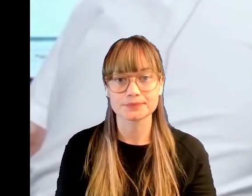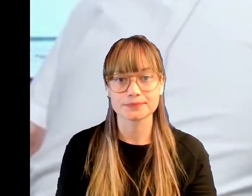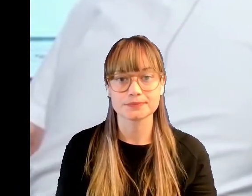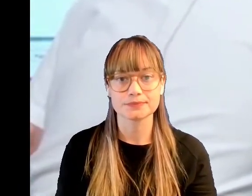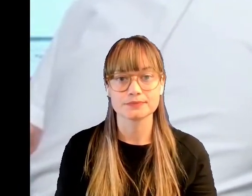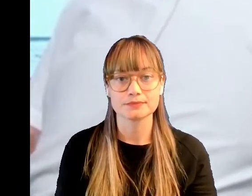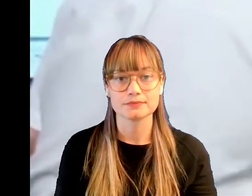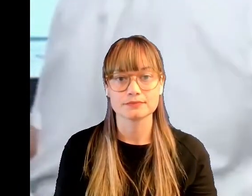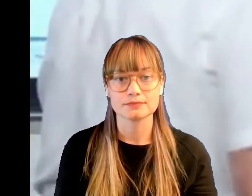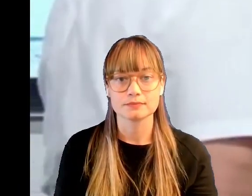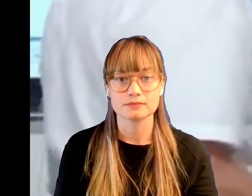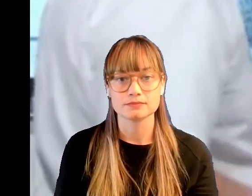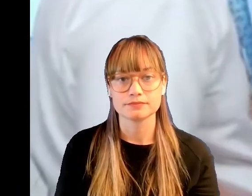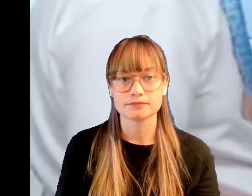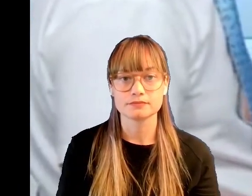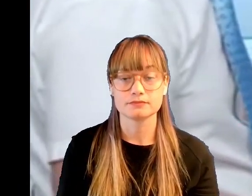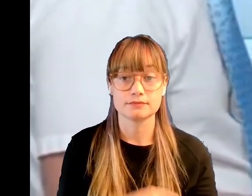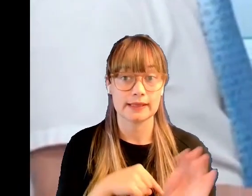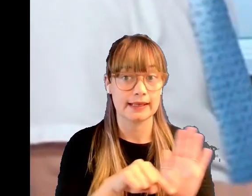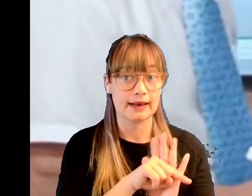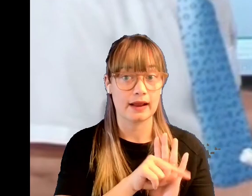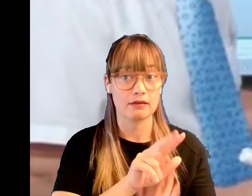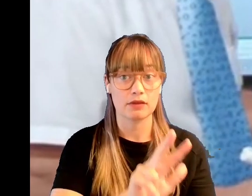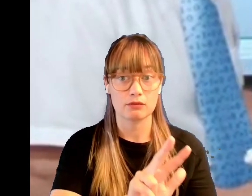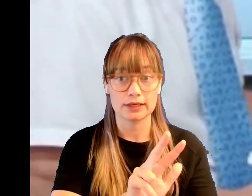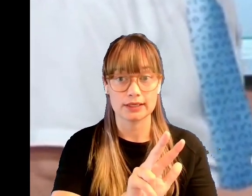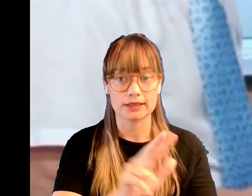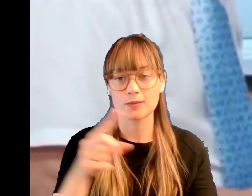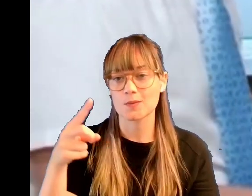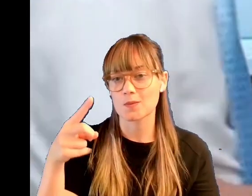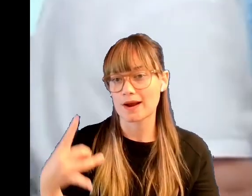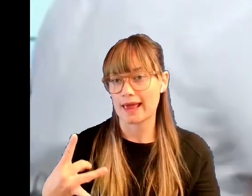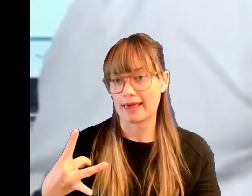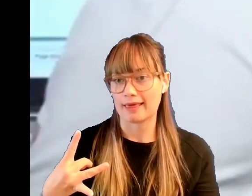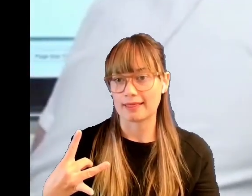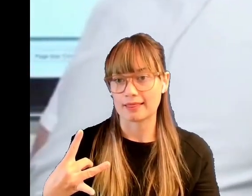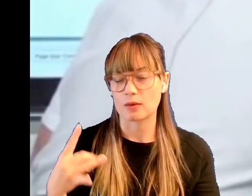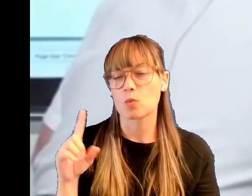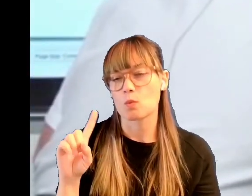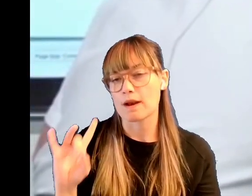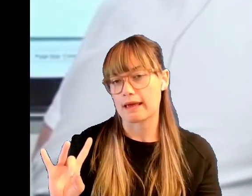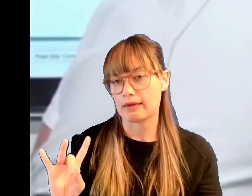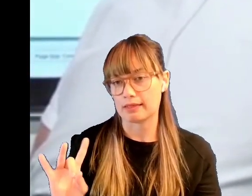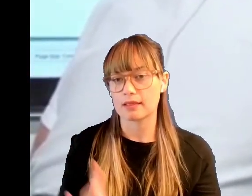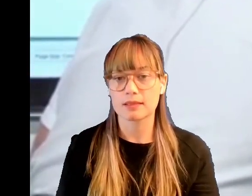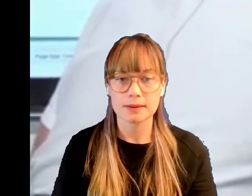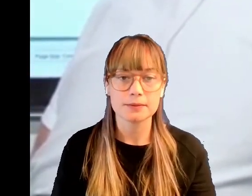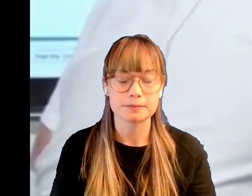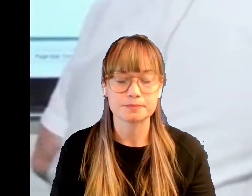1/4. And Jackson, 2 to the -3. 1/8. Good.